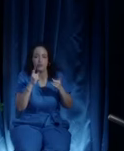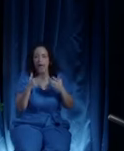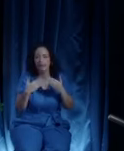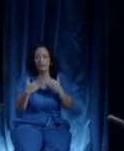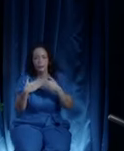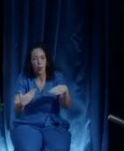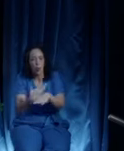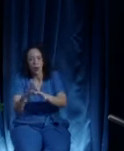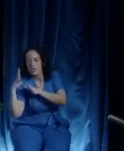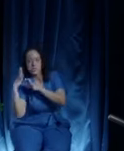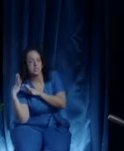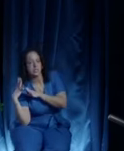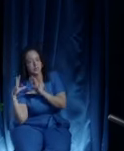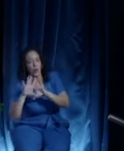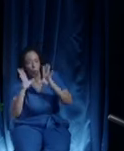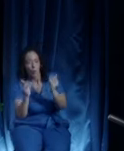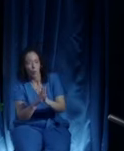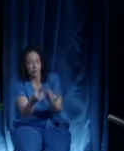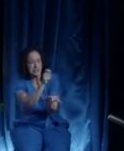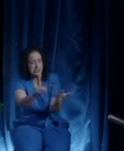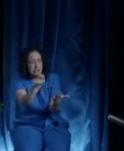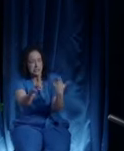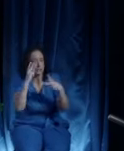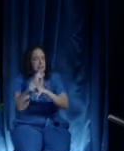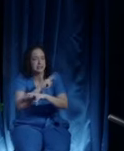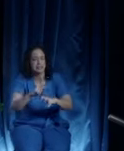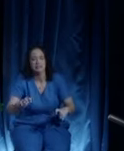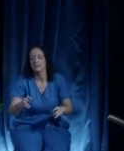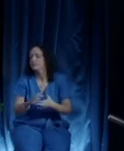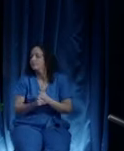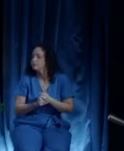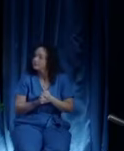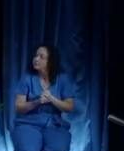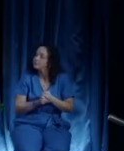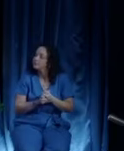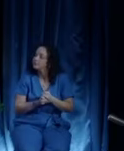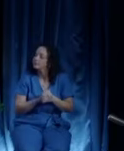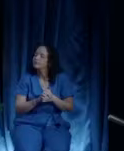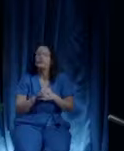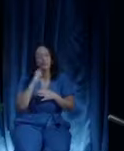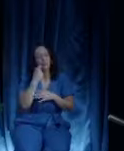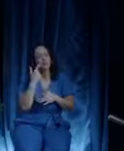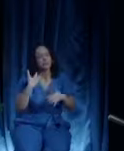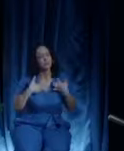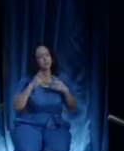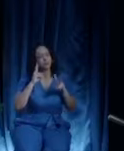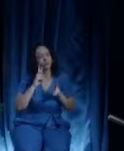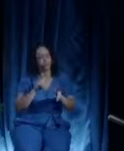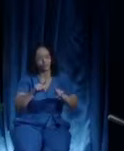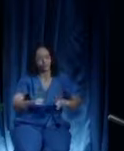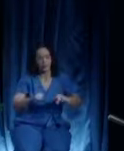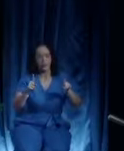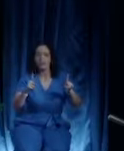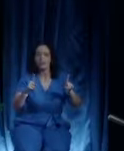might be the first person to come to with that task. But no, I mean, I think it will be really interesting to look at the differences between the